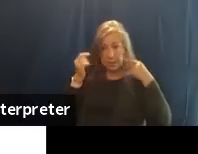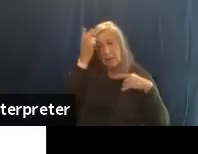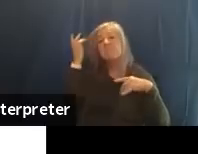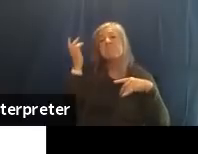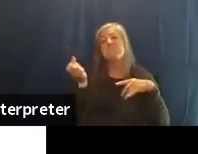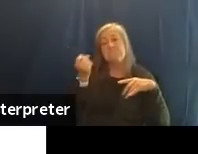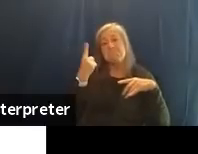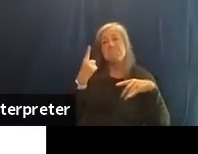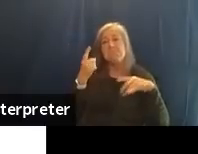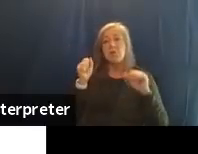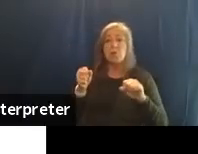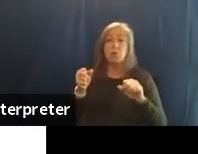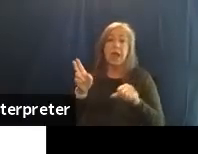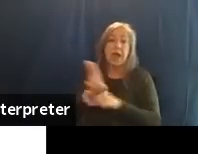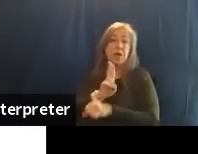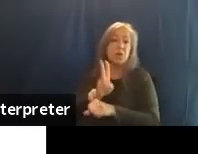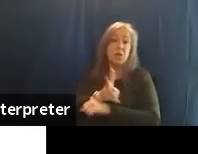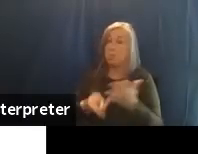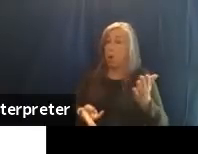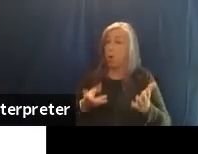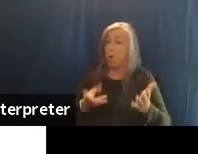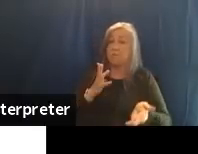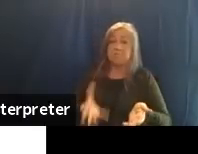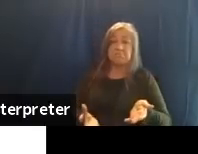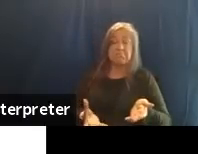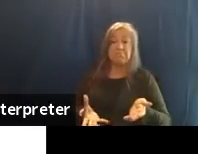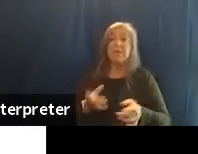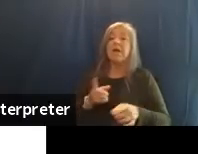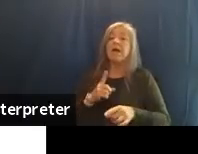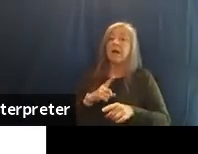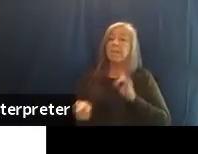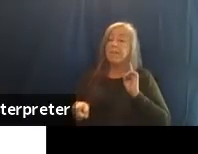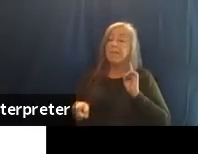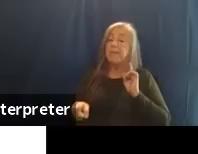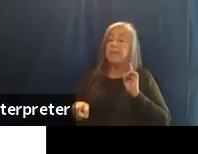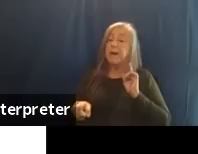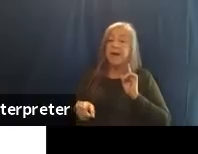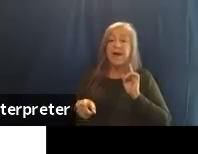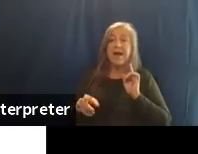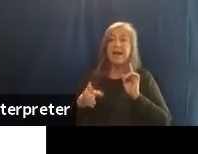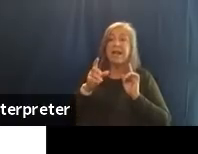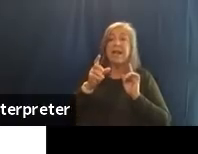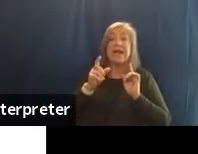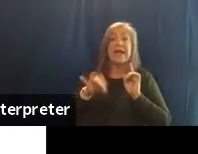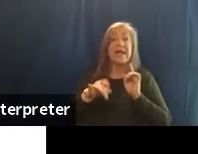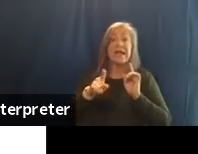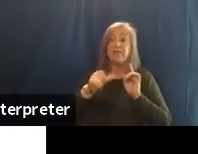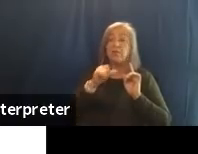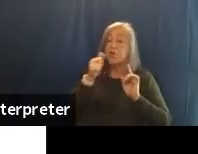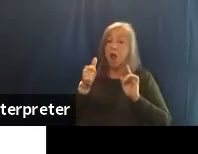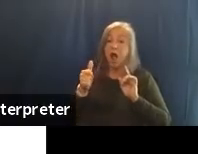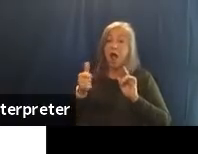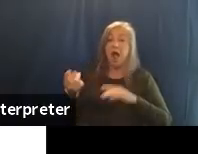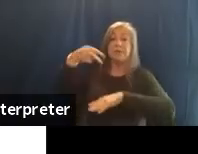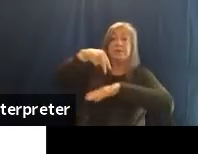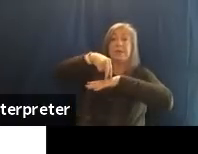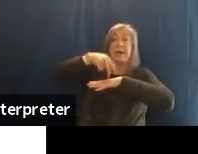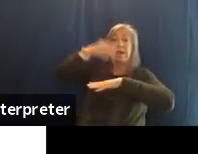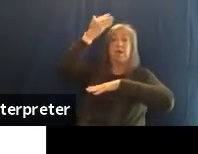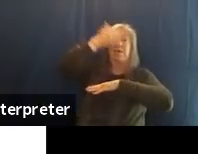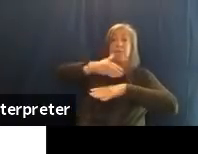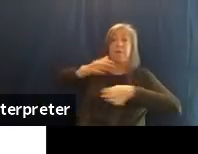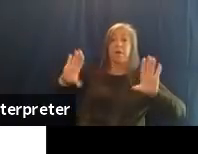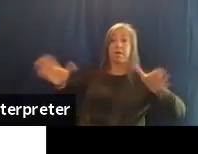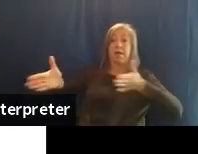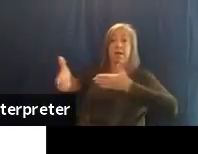teaching. But we do require a mask if you are not at the front of the classroom teaching. Other staff that would be wearing a face